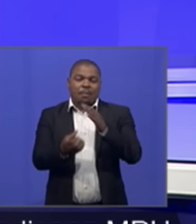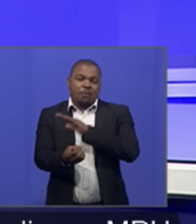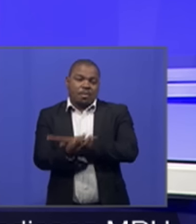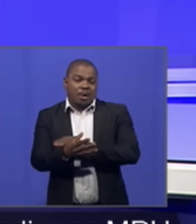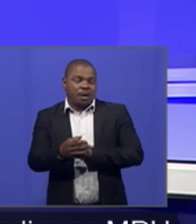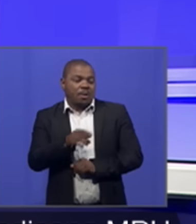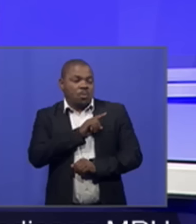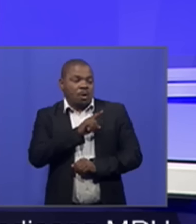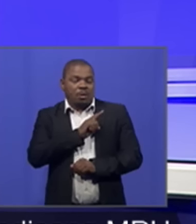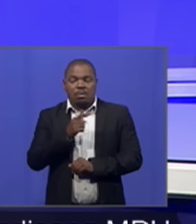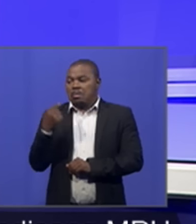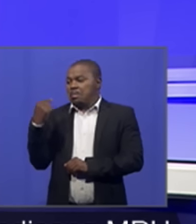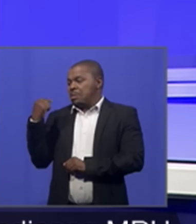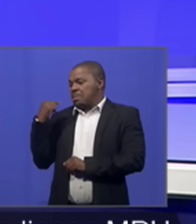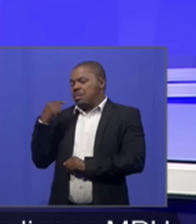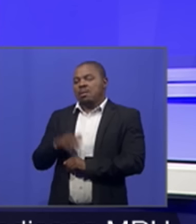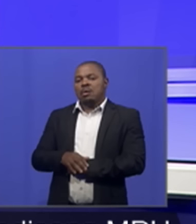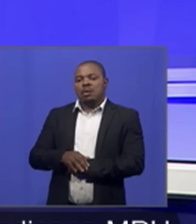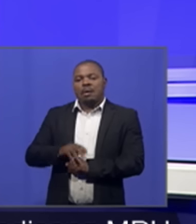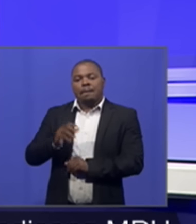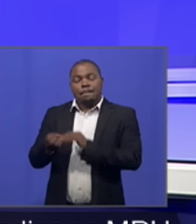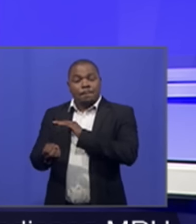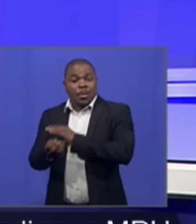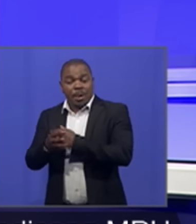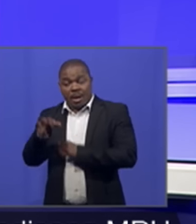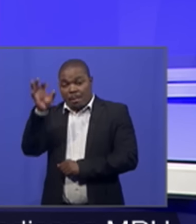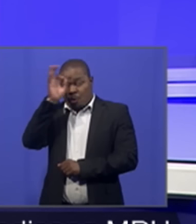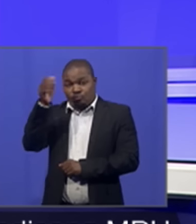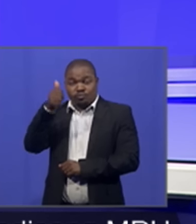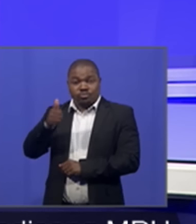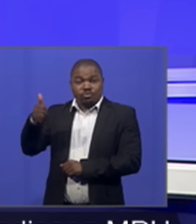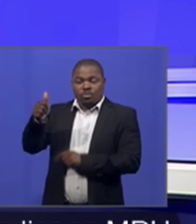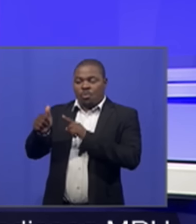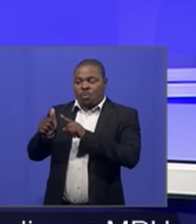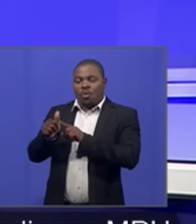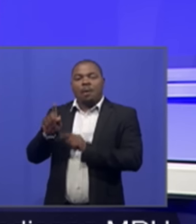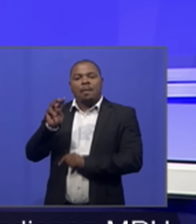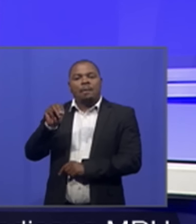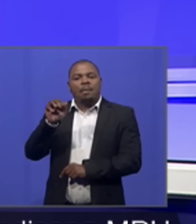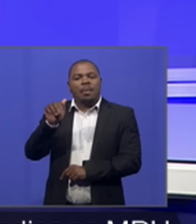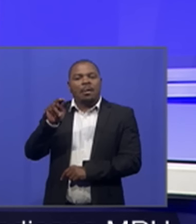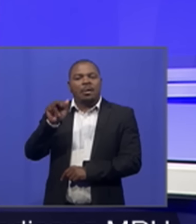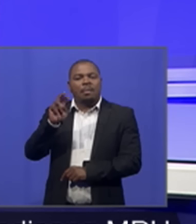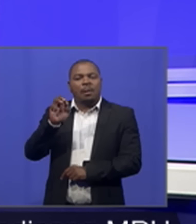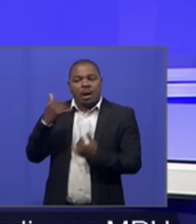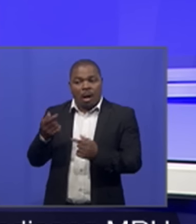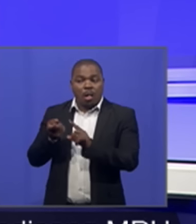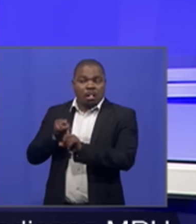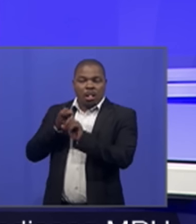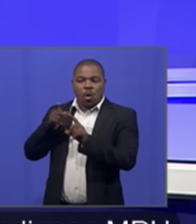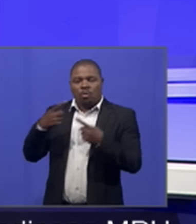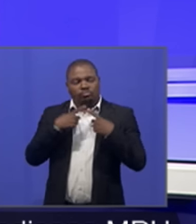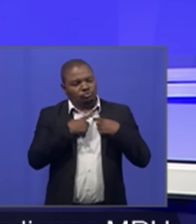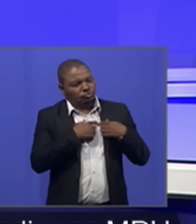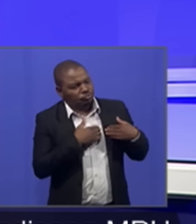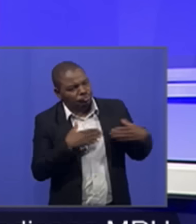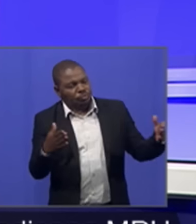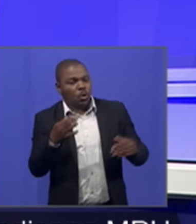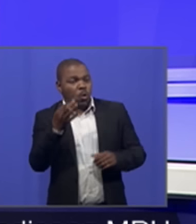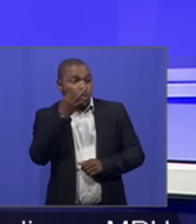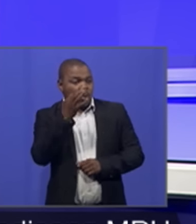ya babegaditaba ka mokomišenara yo a fegilwego ka Mpumalanga Daphne Manamela mo a dirile ditatofatšo tša go šunya nko